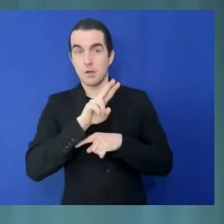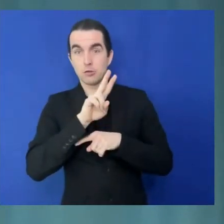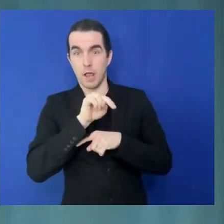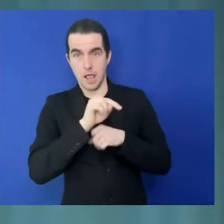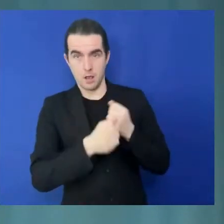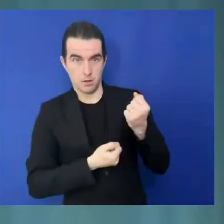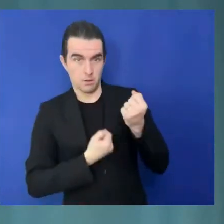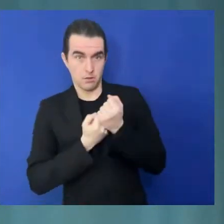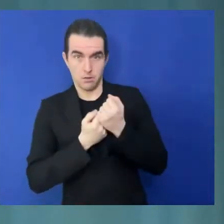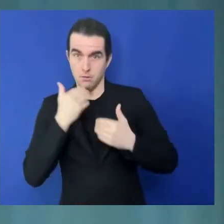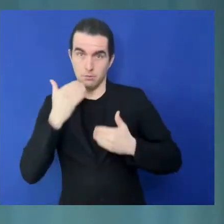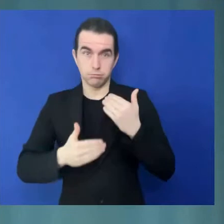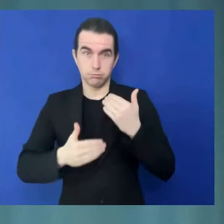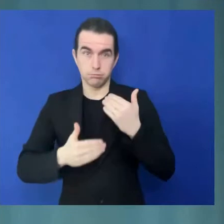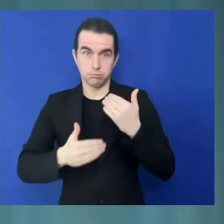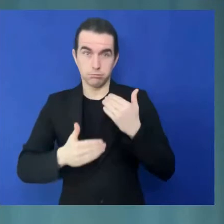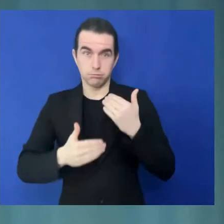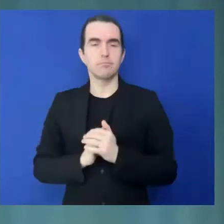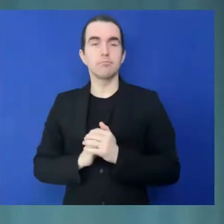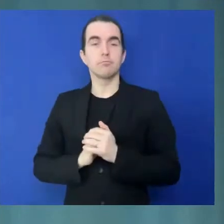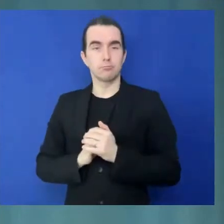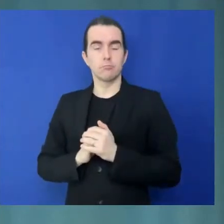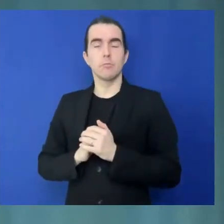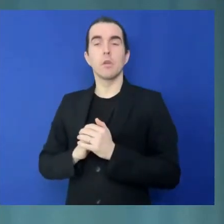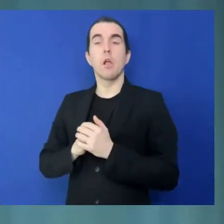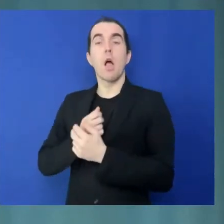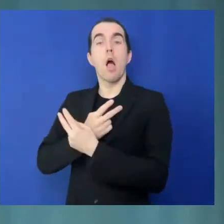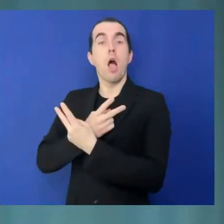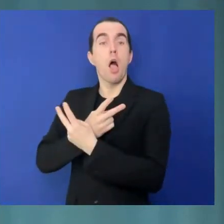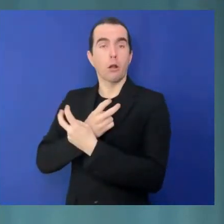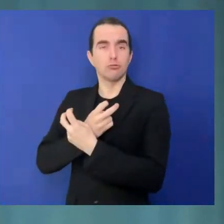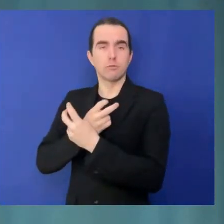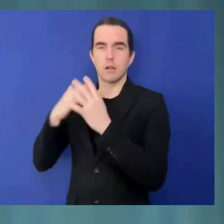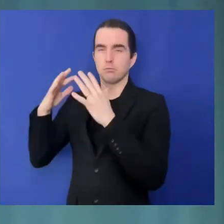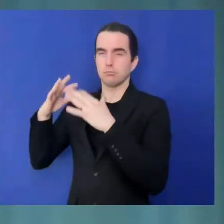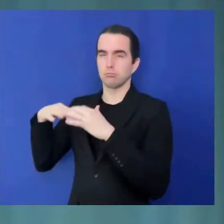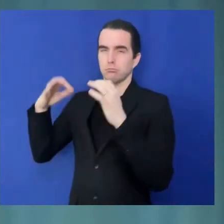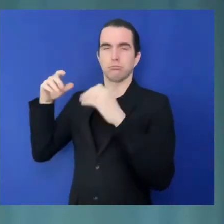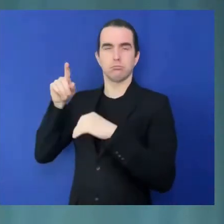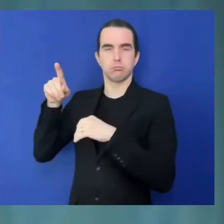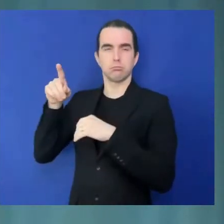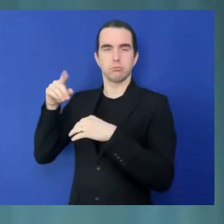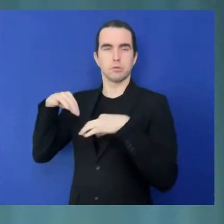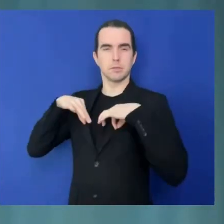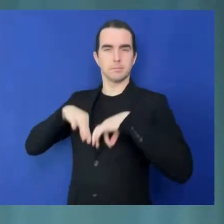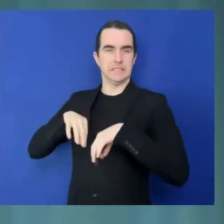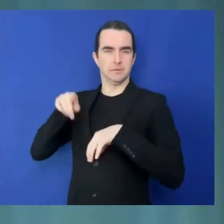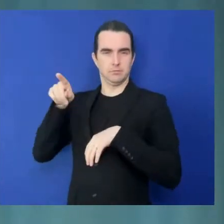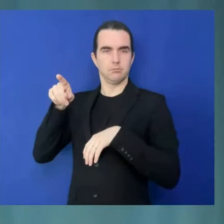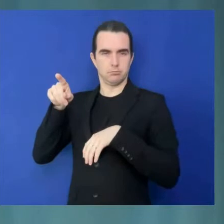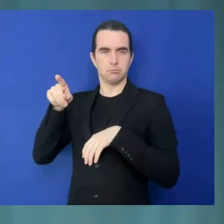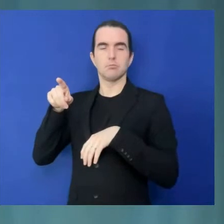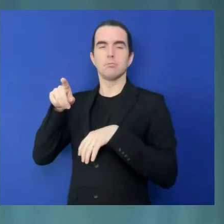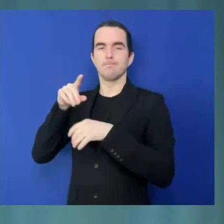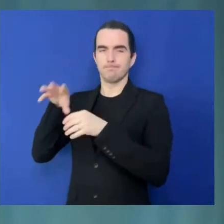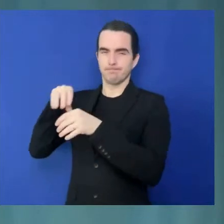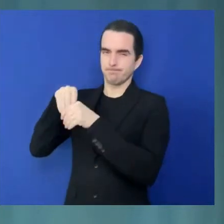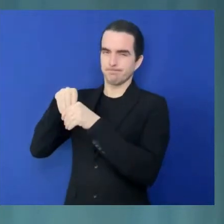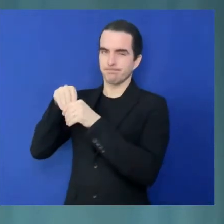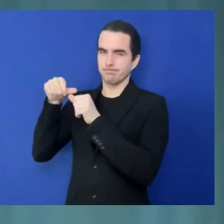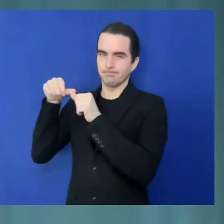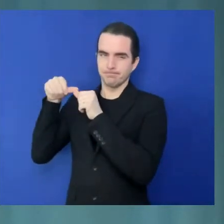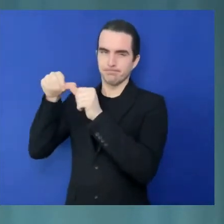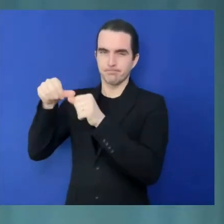I should especially like to thank Her Excellencies Mrs. Ghada Waly again, the Executive